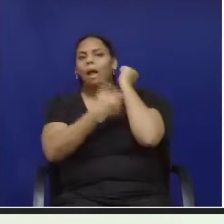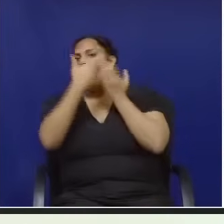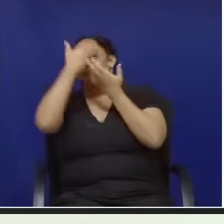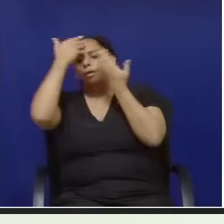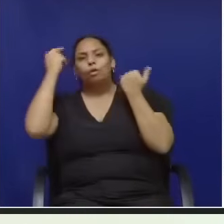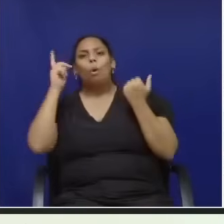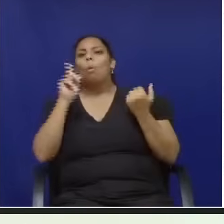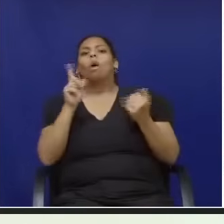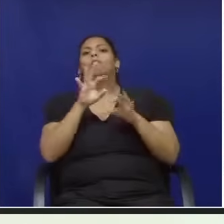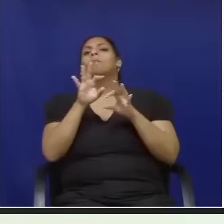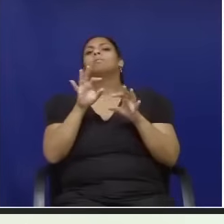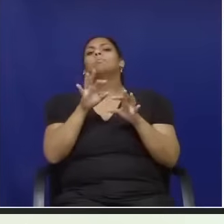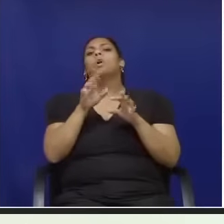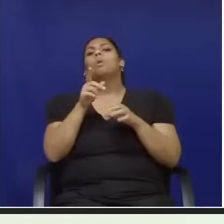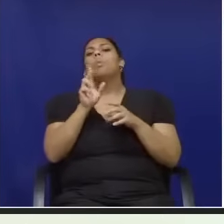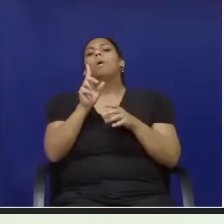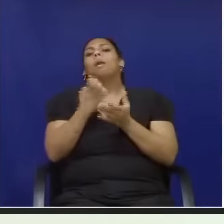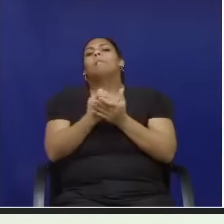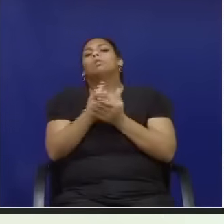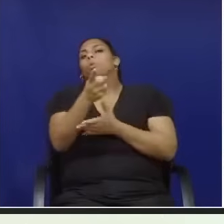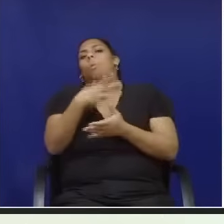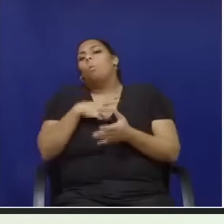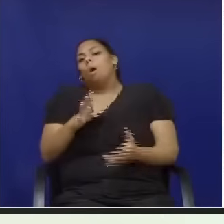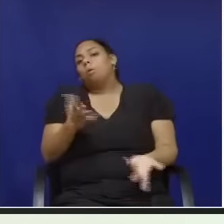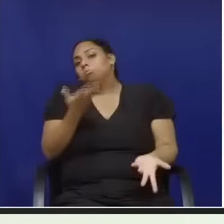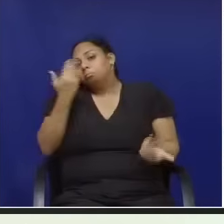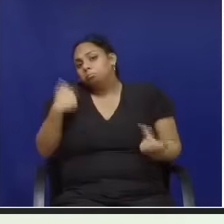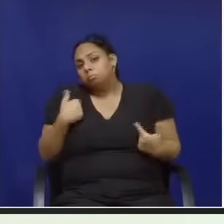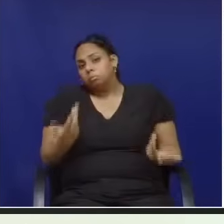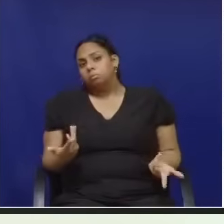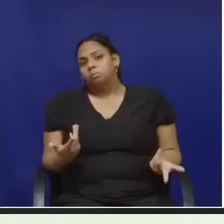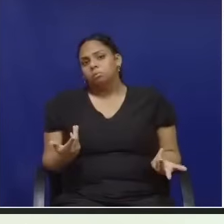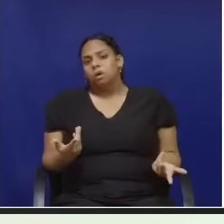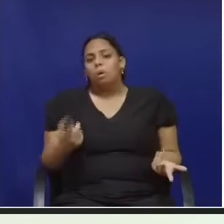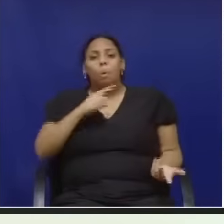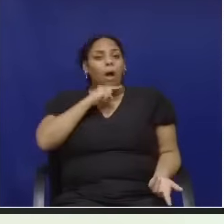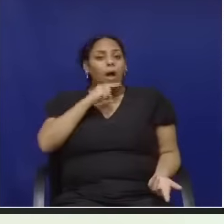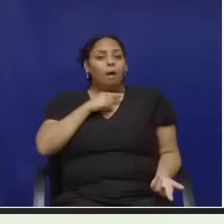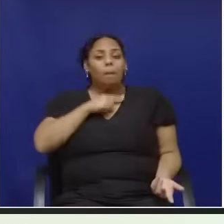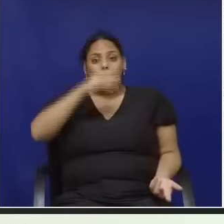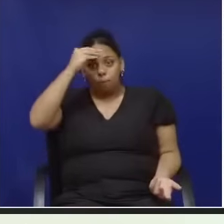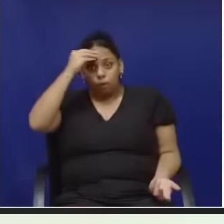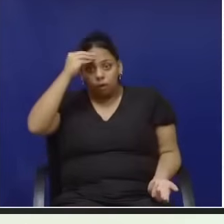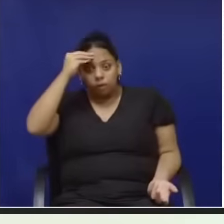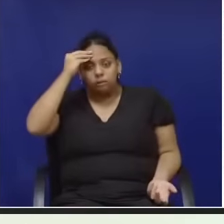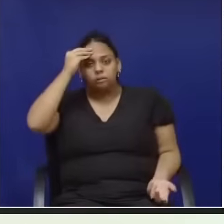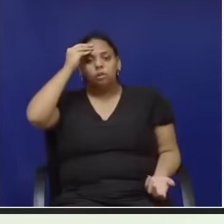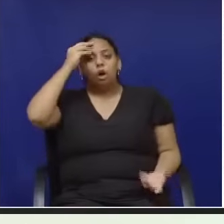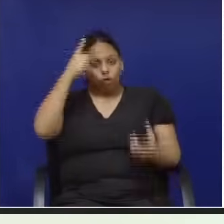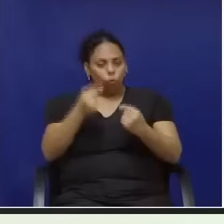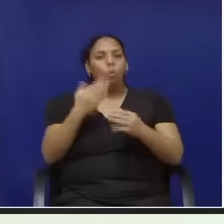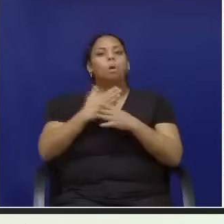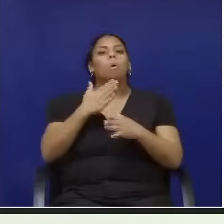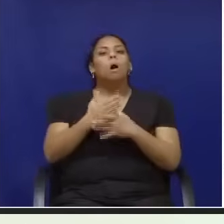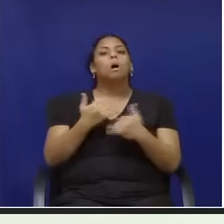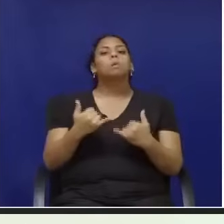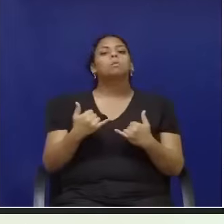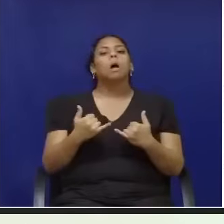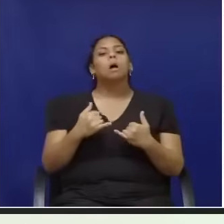of evidence are you looking at, Honorable Shikeling. Because police are doing work